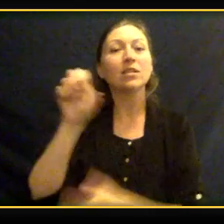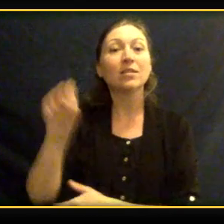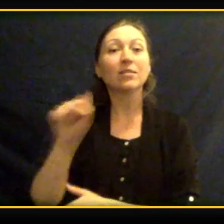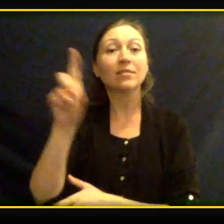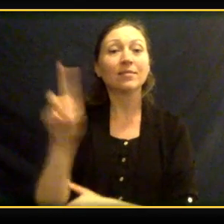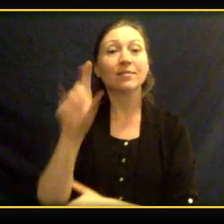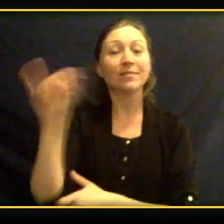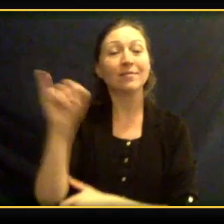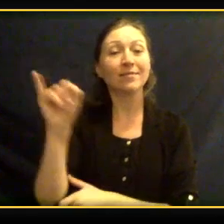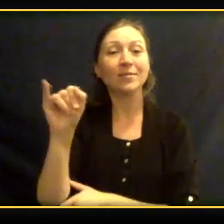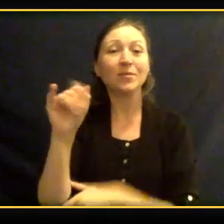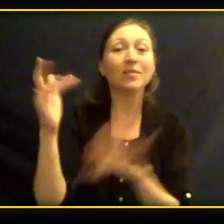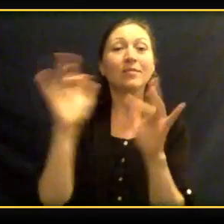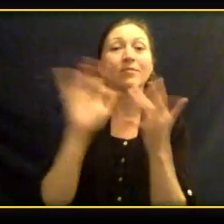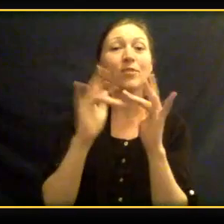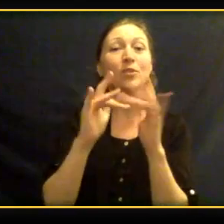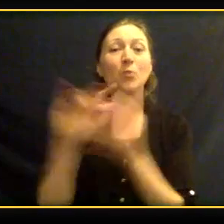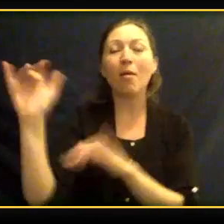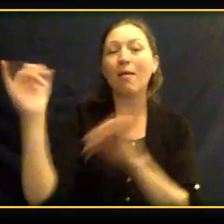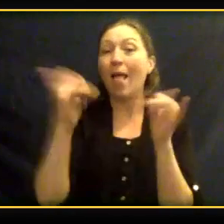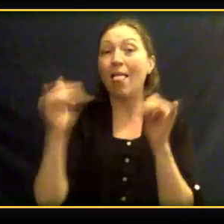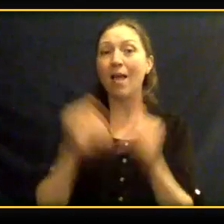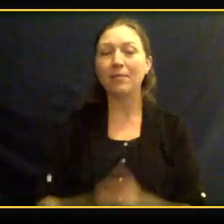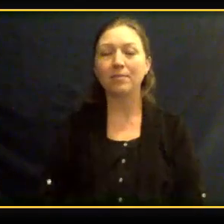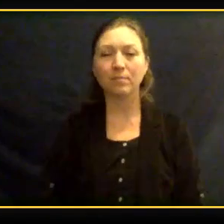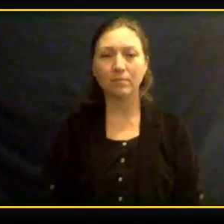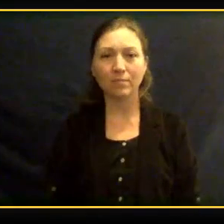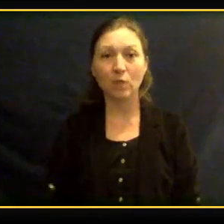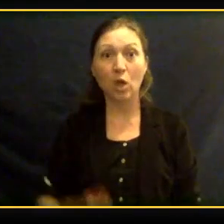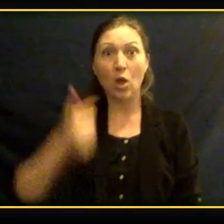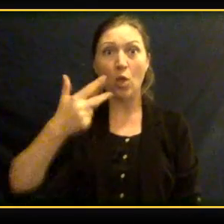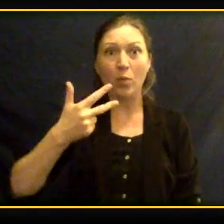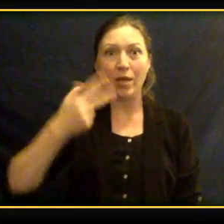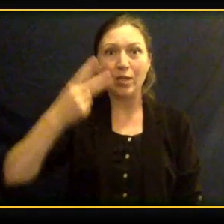Gala. 3, 2, 1.